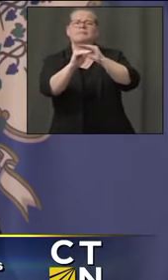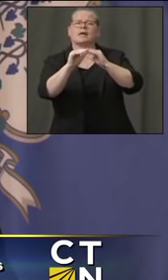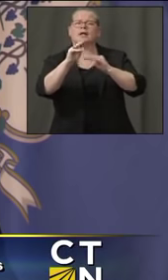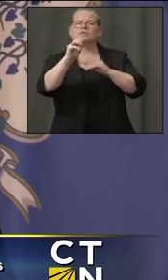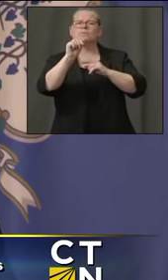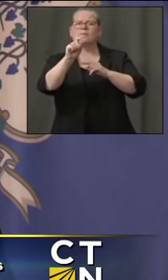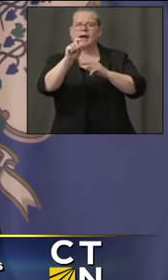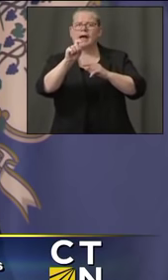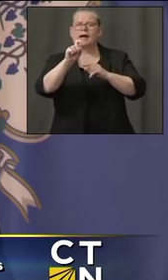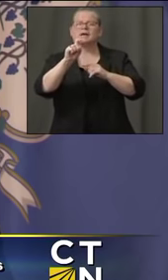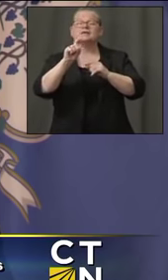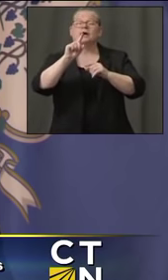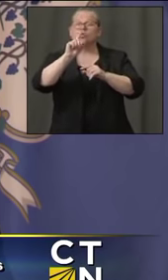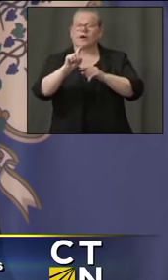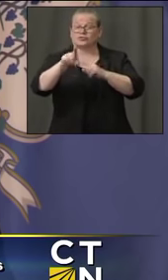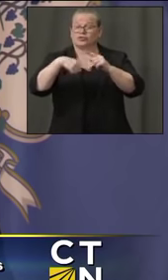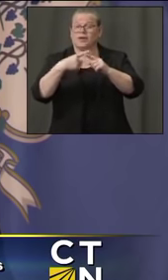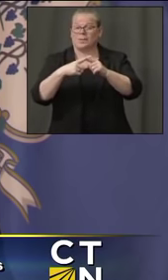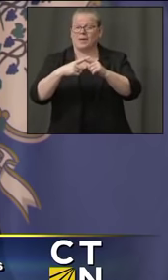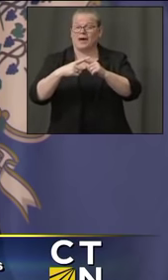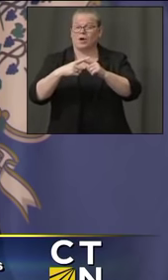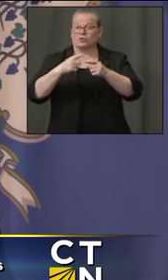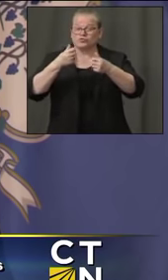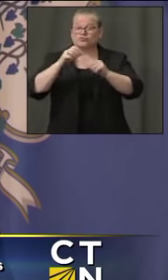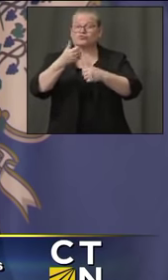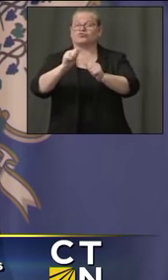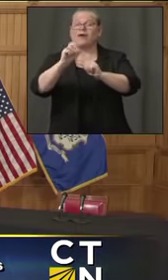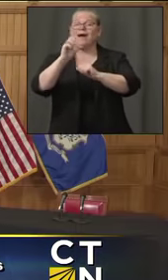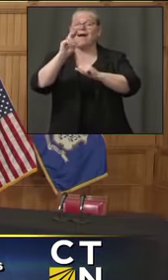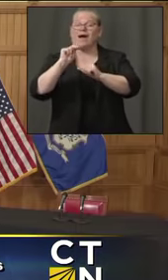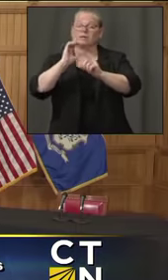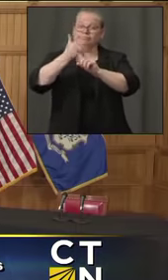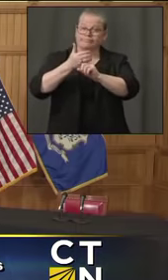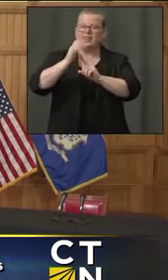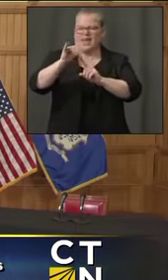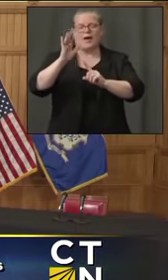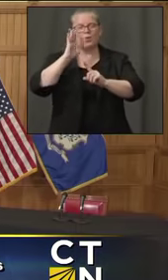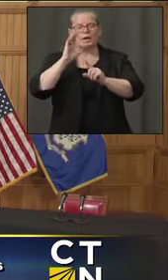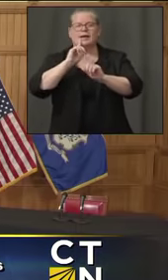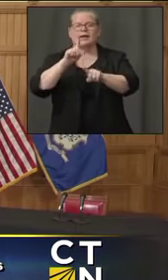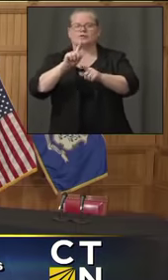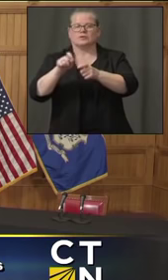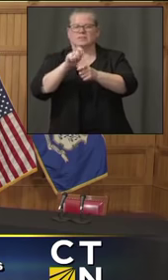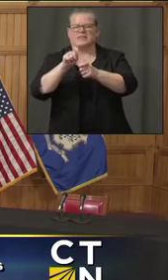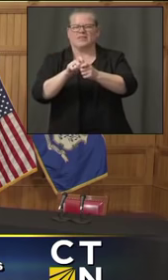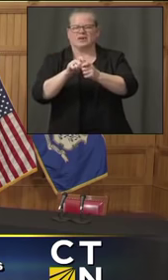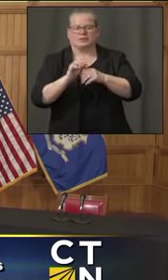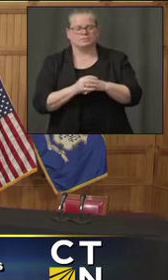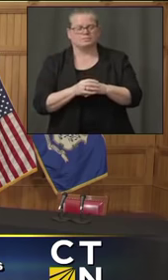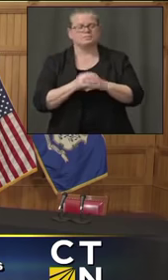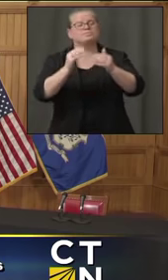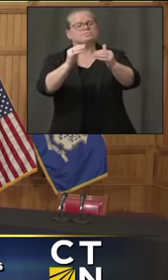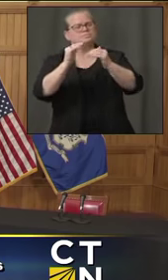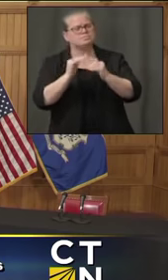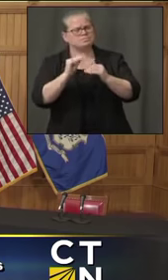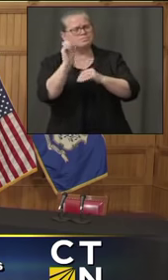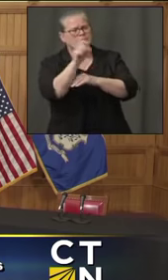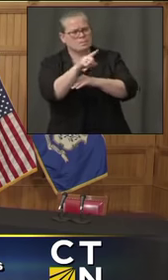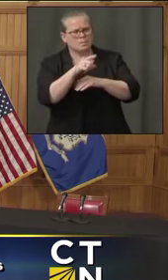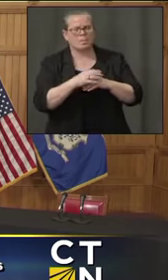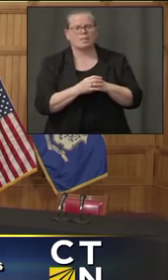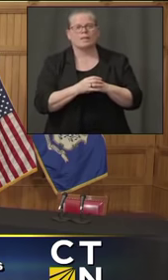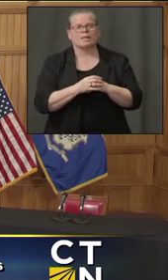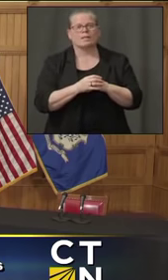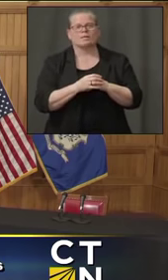fittings. And then in terms of, I know when the advisory group first made its recommendations, I know